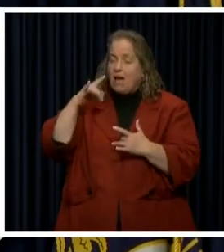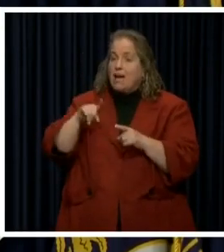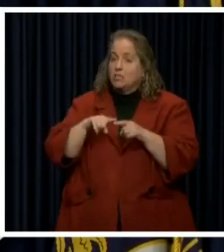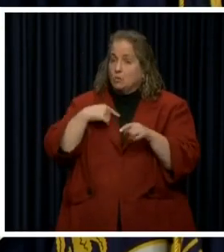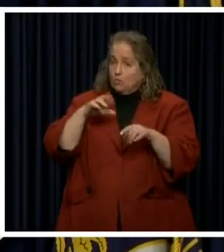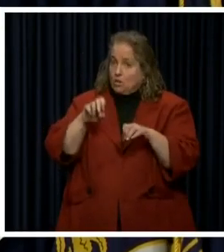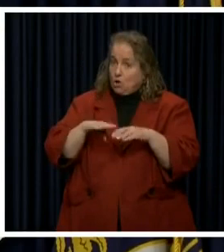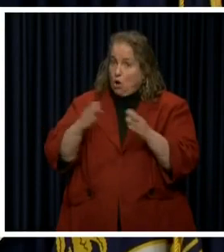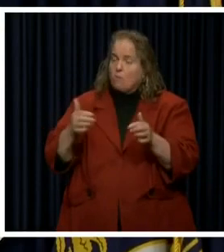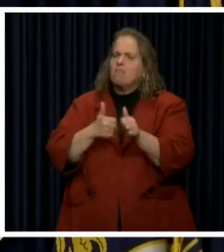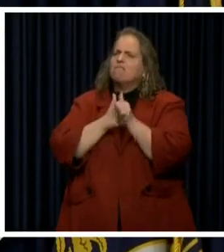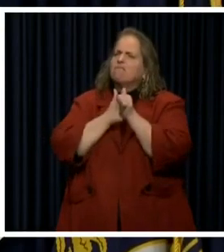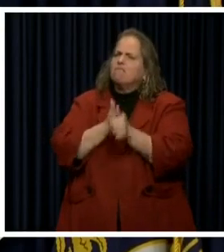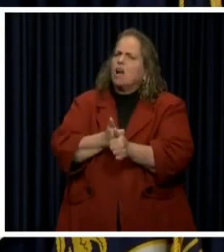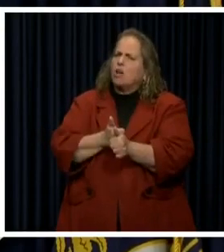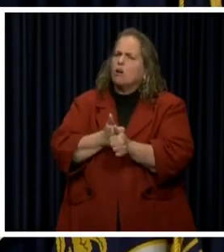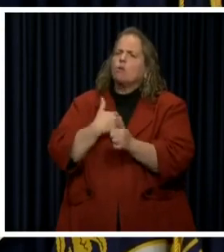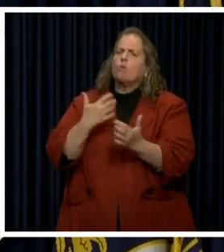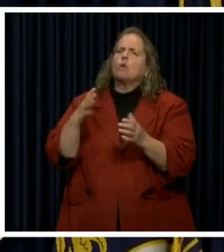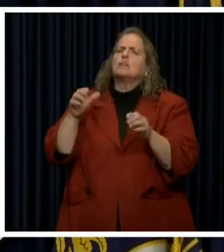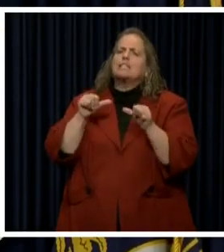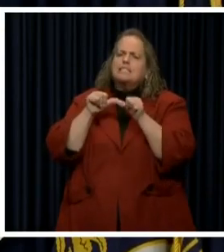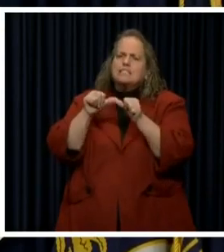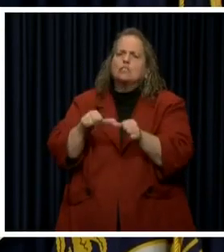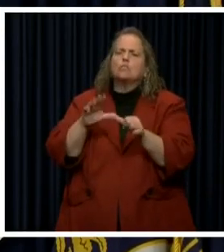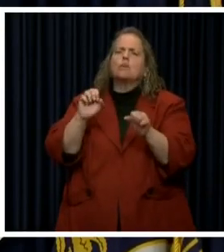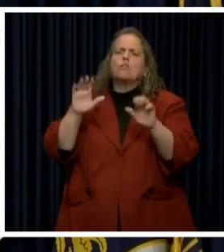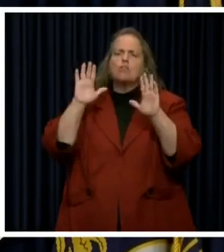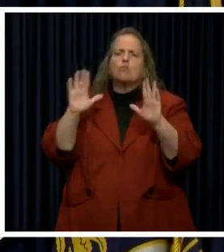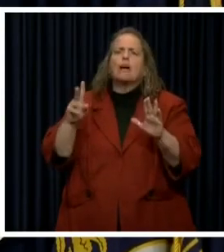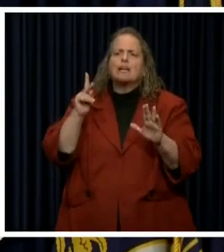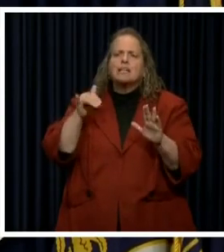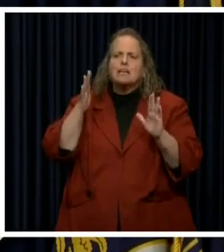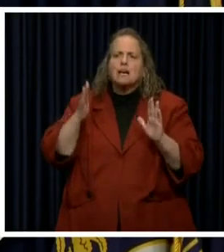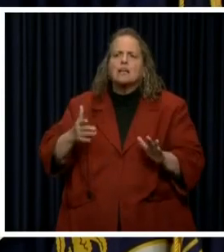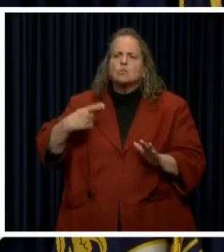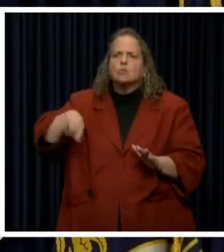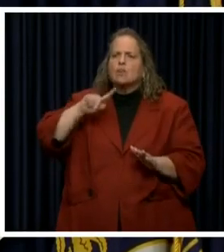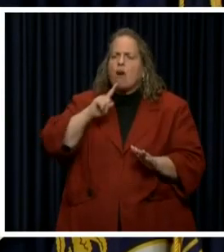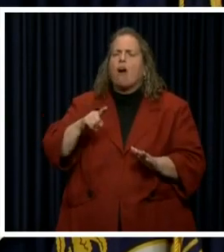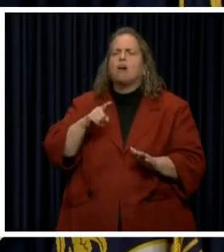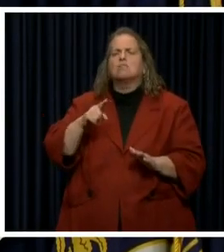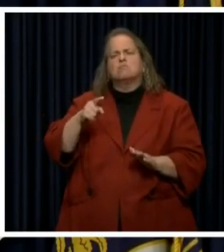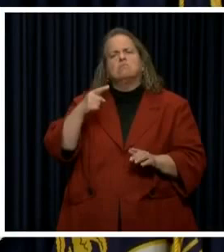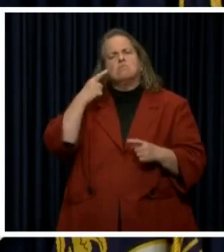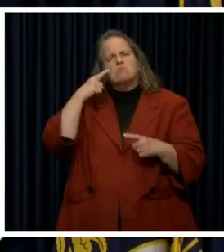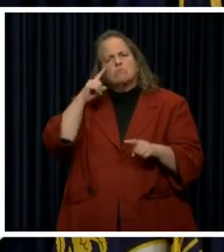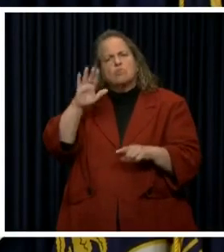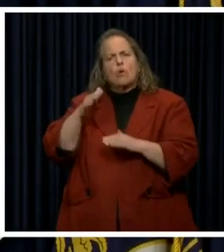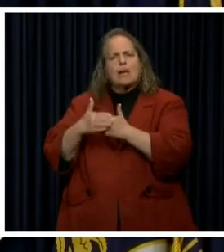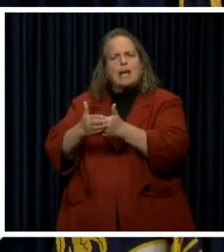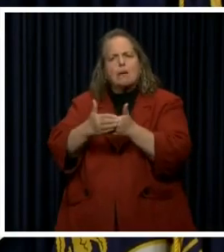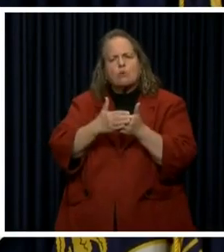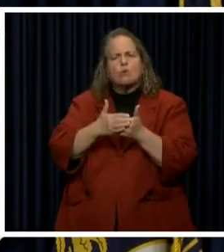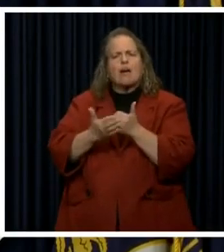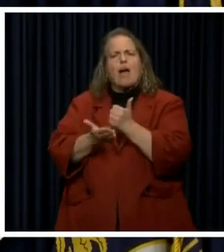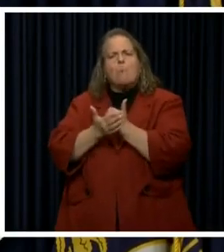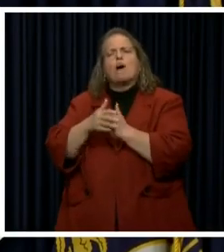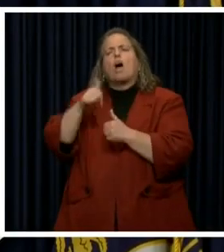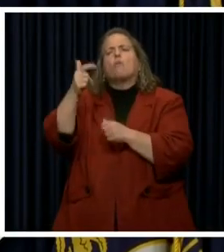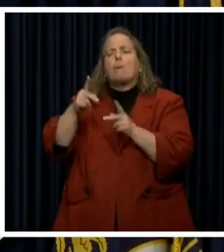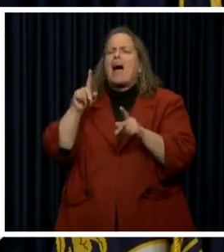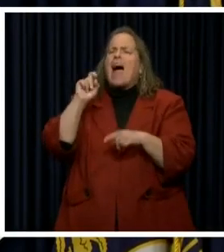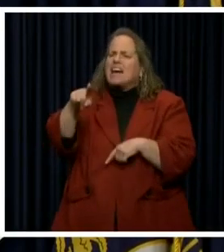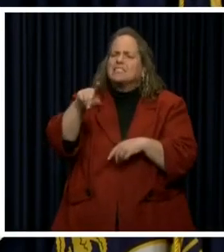the restrictions. Let's continue to be the great Kentuckians that we are. Care for your neighbor. Ask everybody else how they're doing.